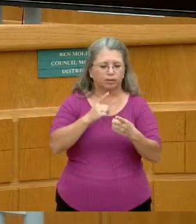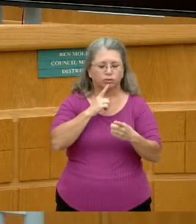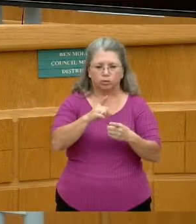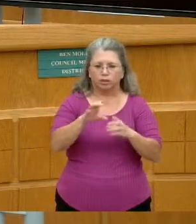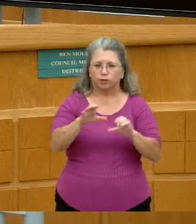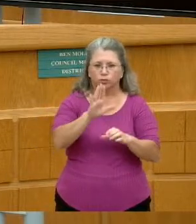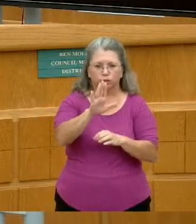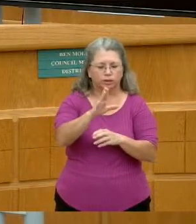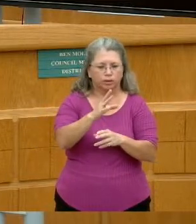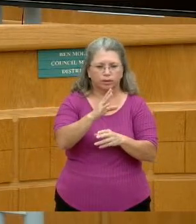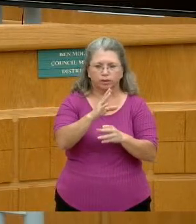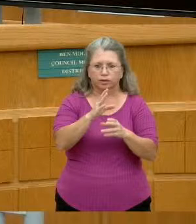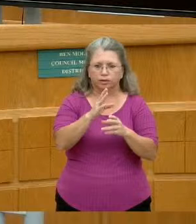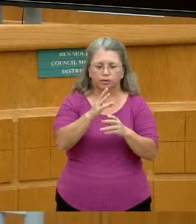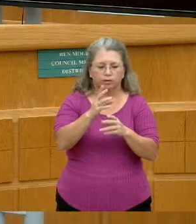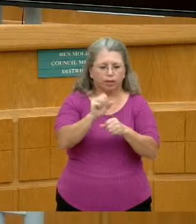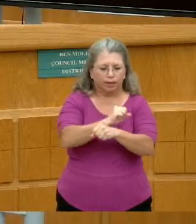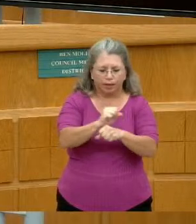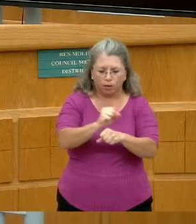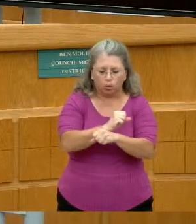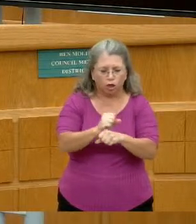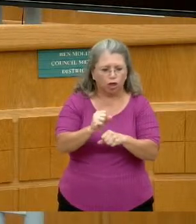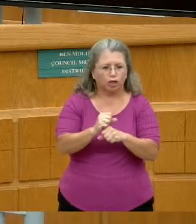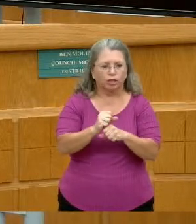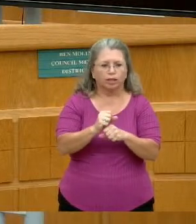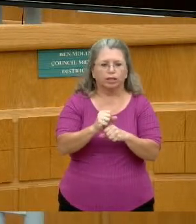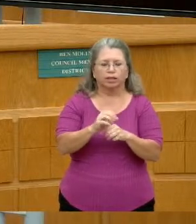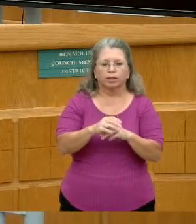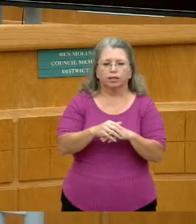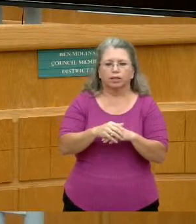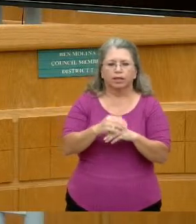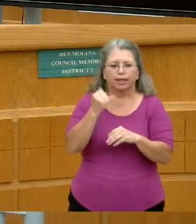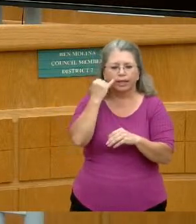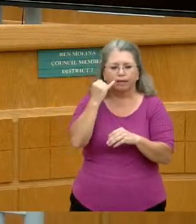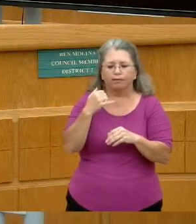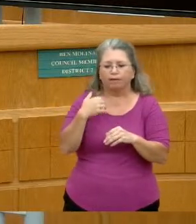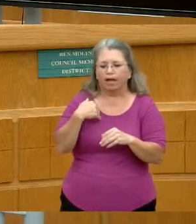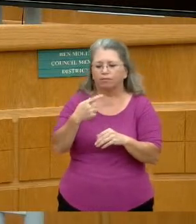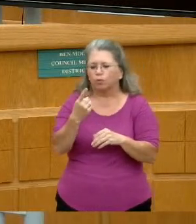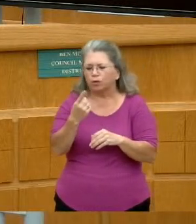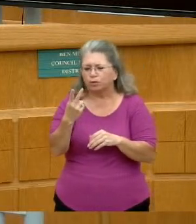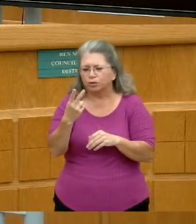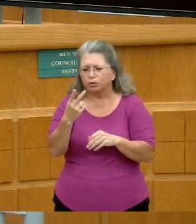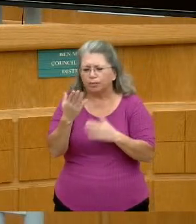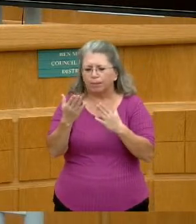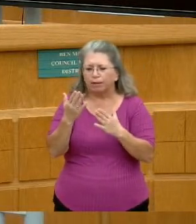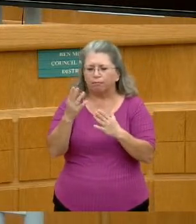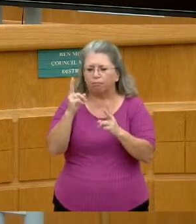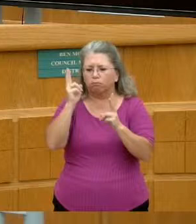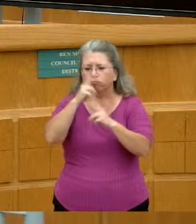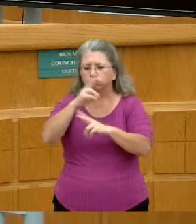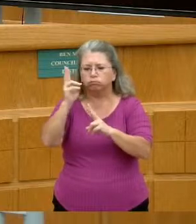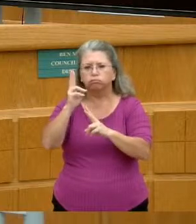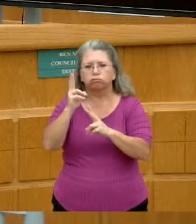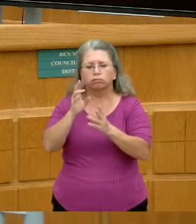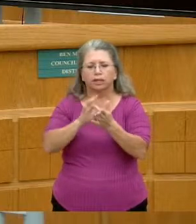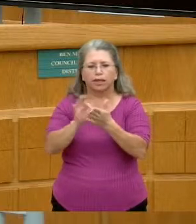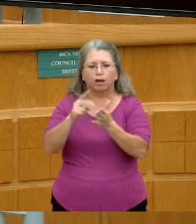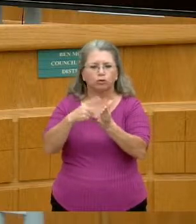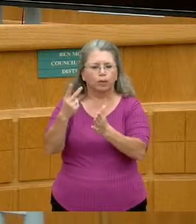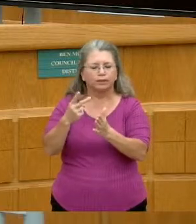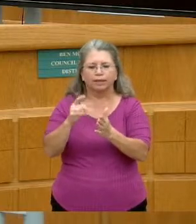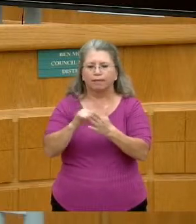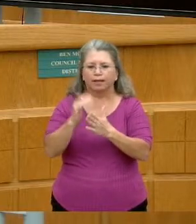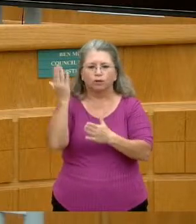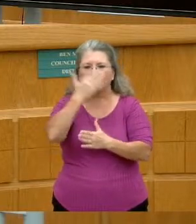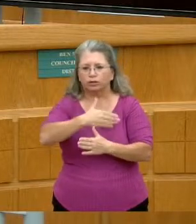1 or 2 people that got double counted, it was an oversight as opposed to a pattern or a trend that's happening. We're explicitly, and